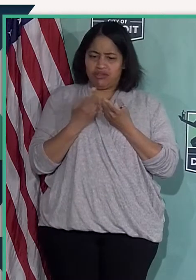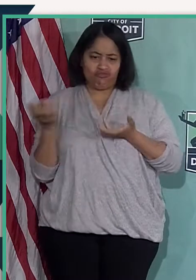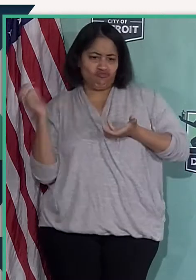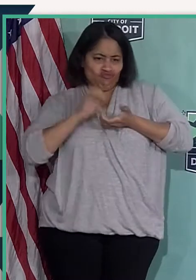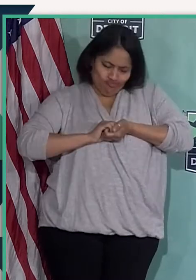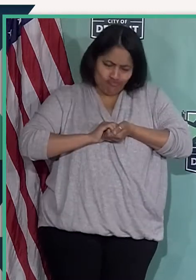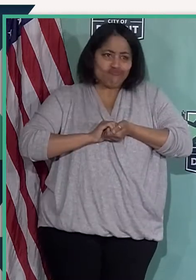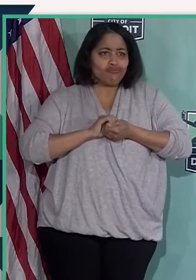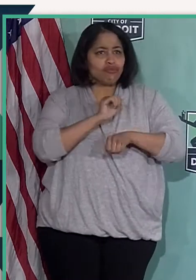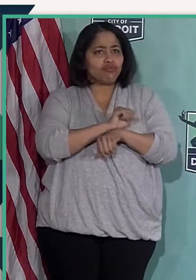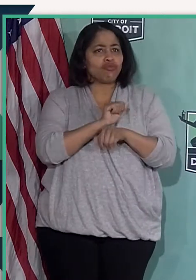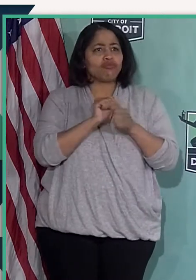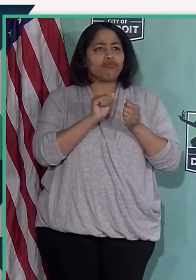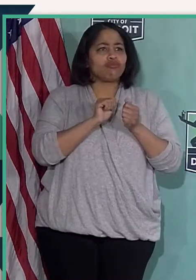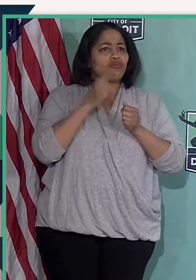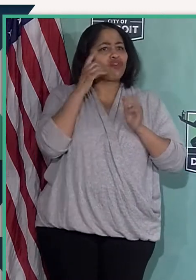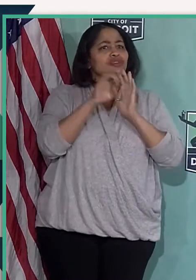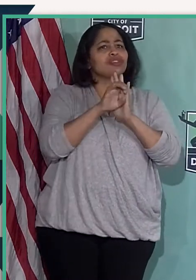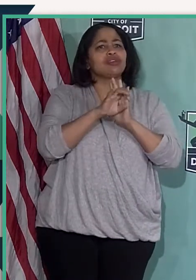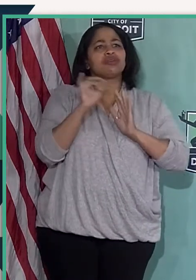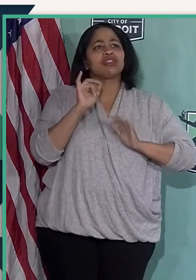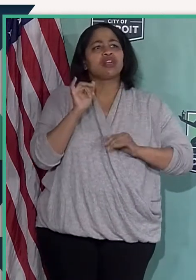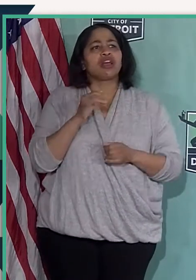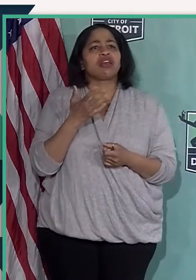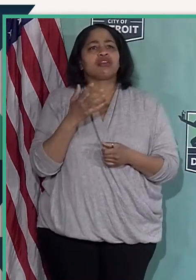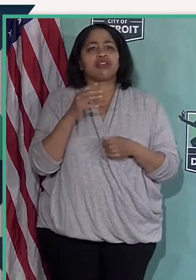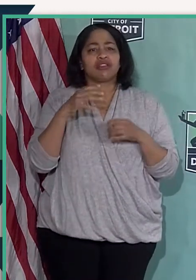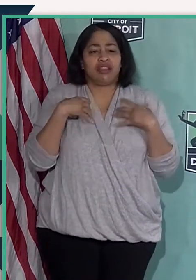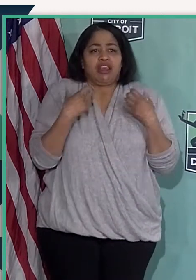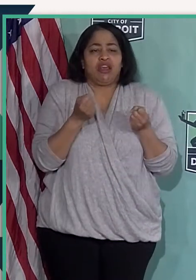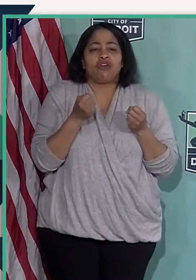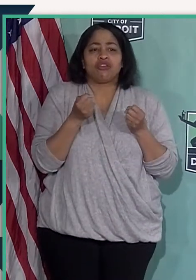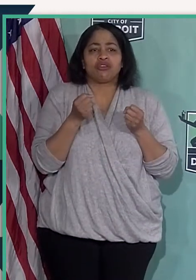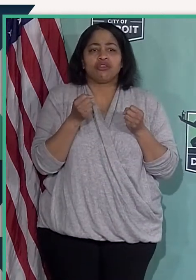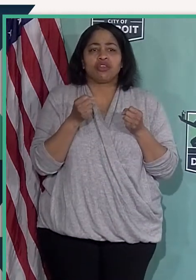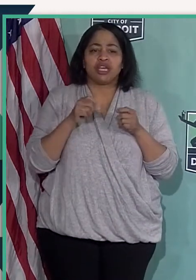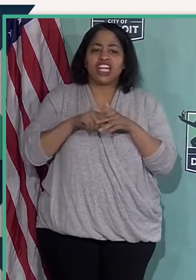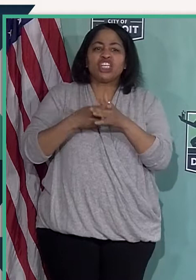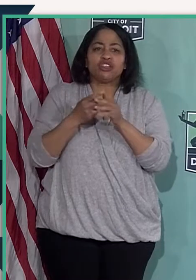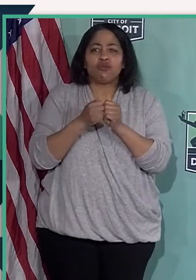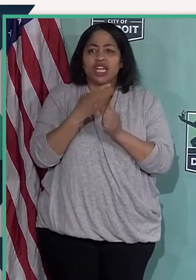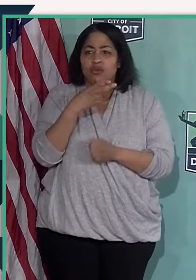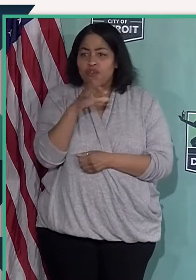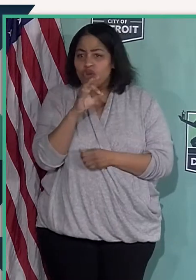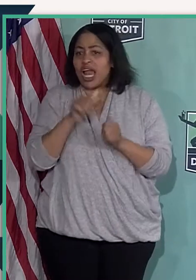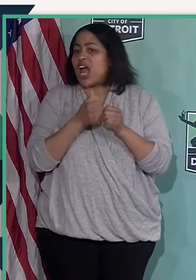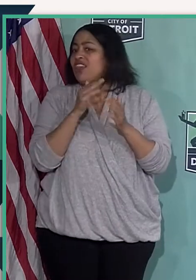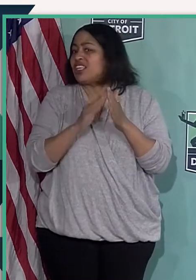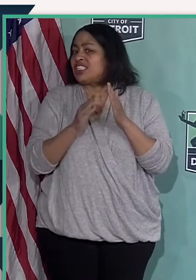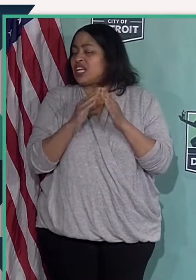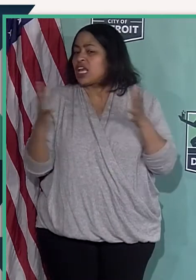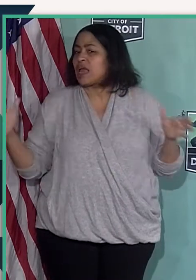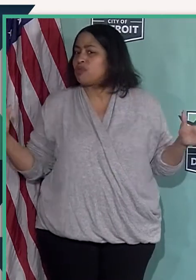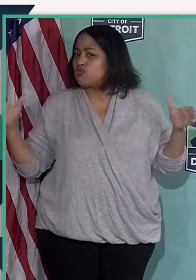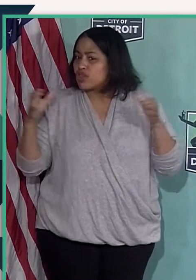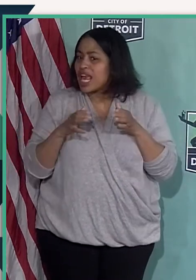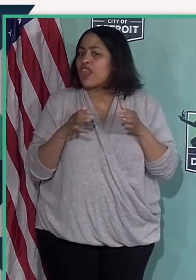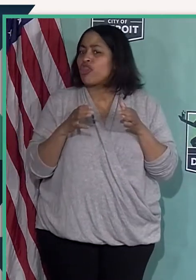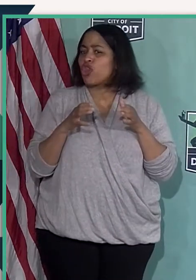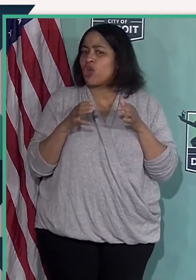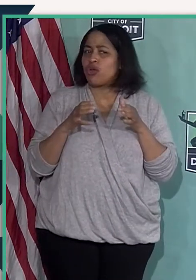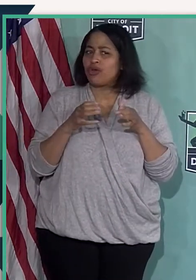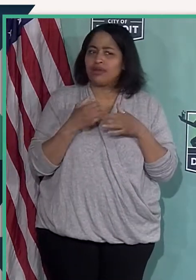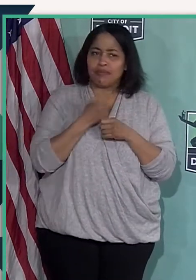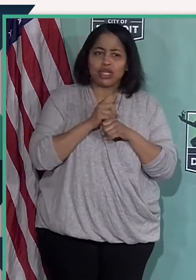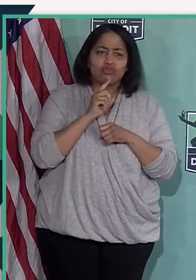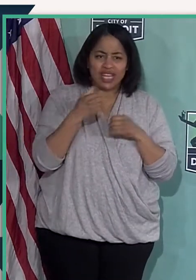with like, for example, the Global Health Initiative of Henry IV, how the city come together to feed the